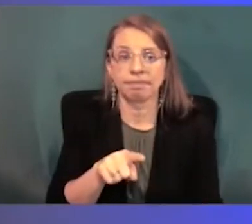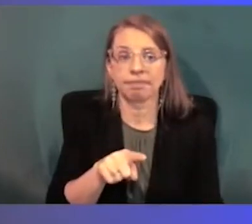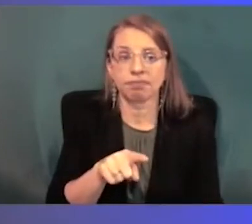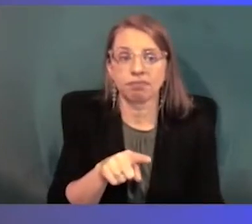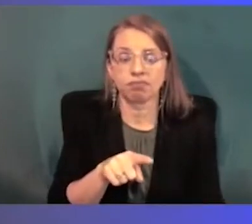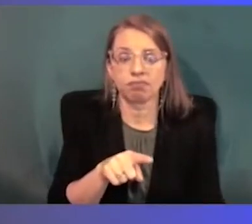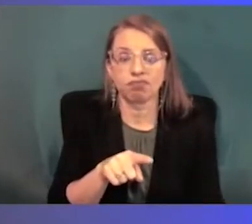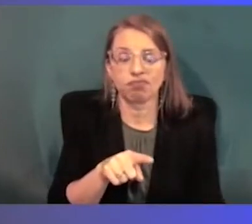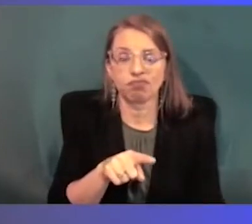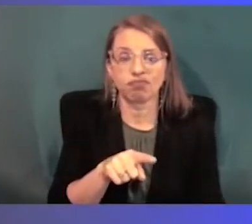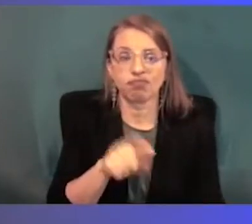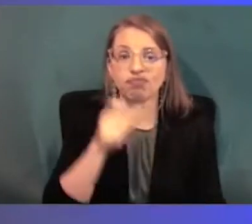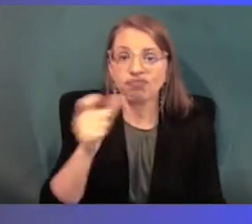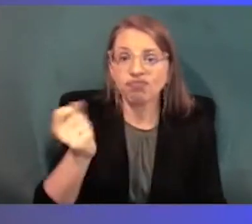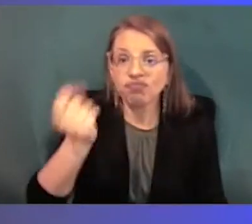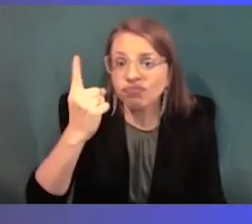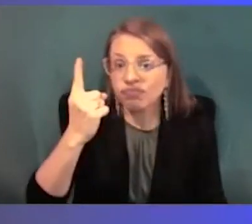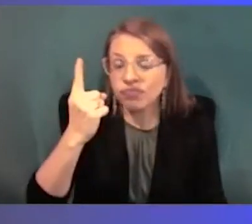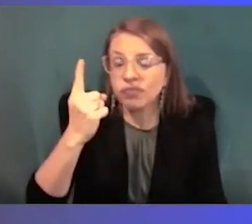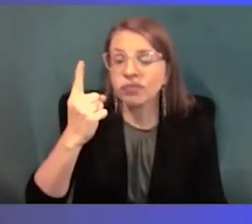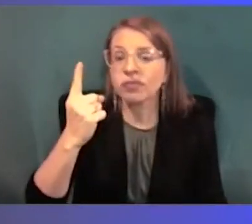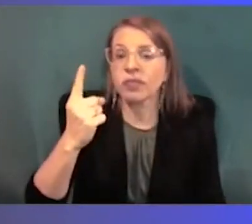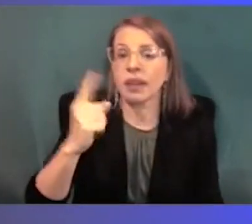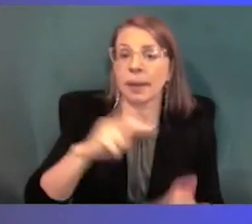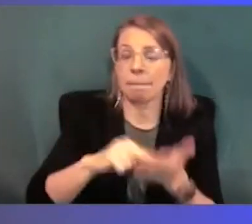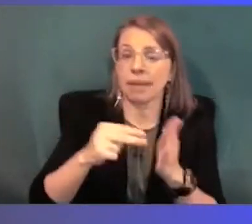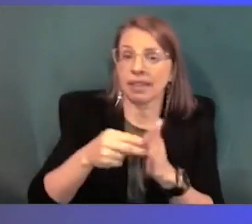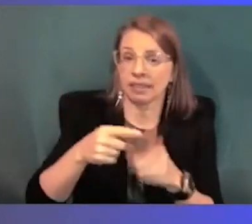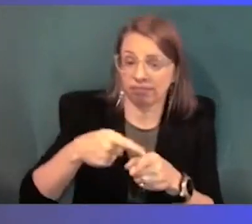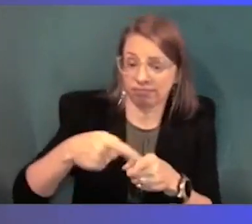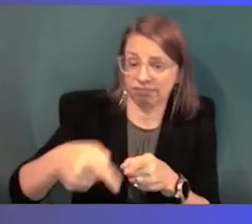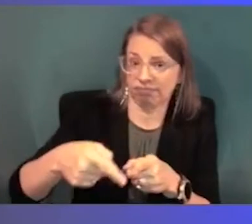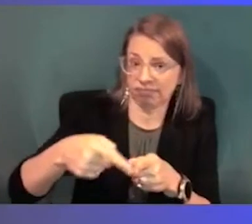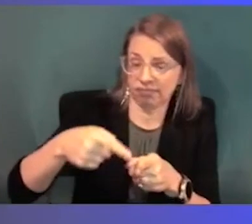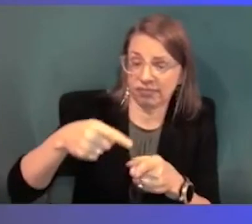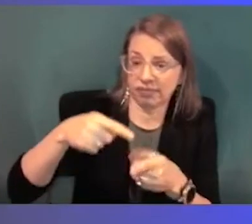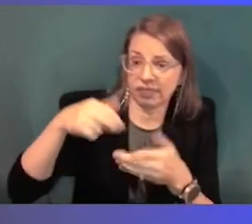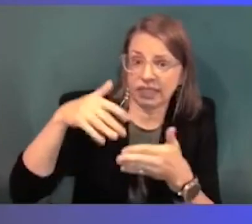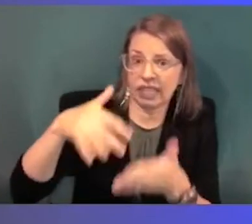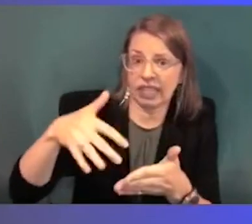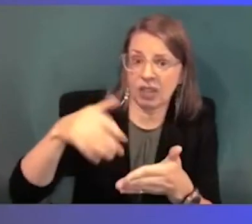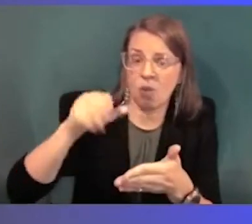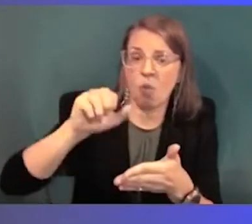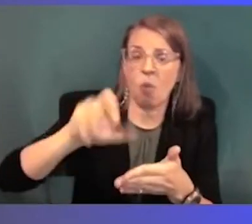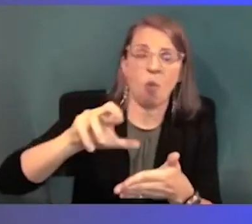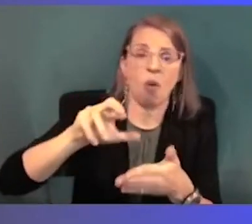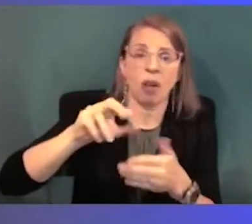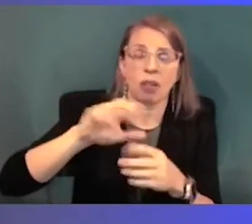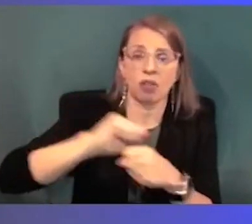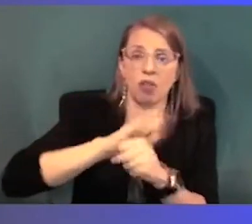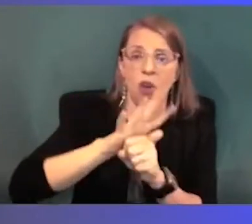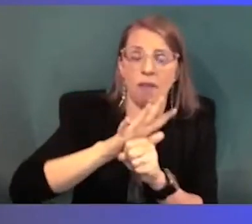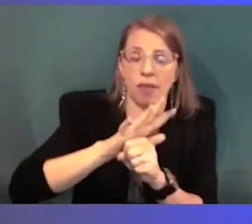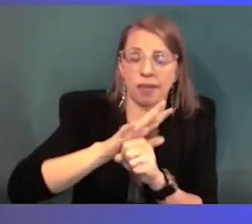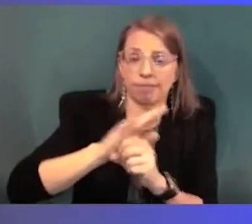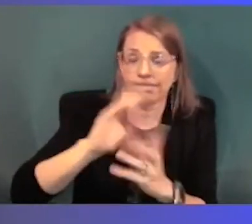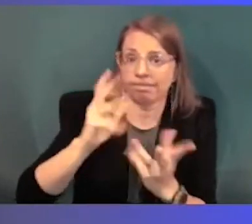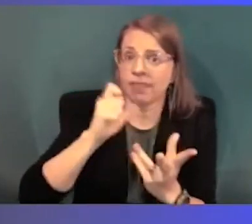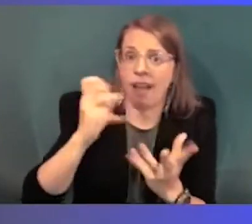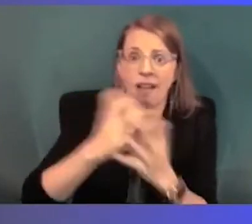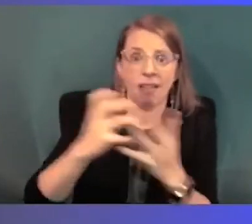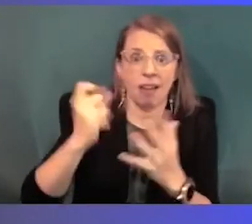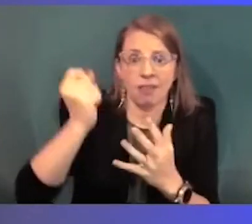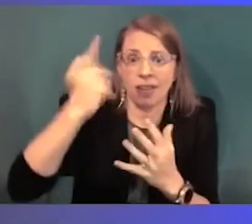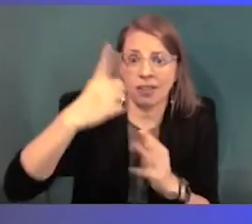call unfamiliar territory that we find ourselves in, it creates a lot of issues. And that's one reason why me